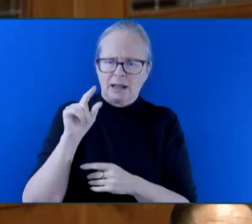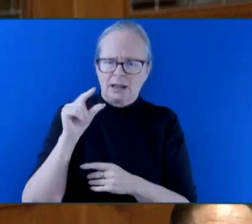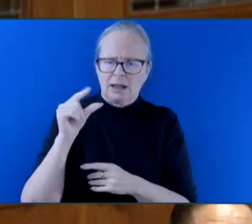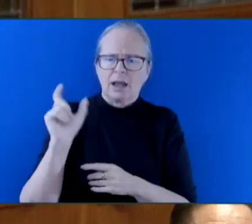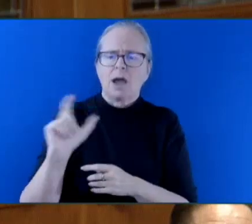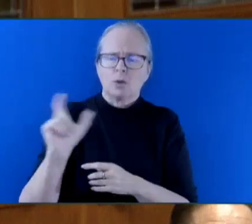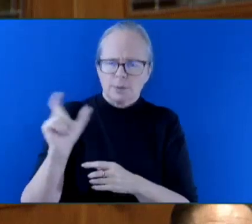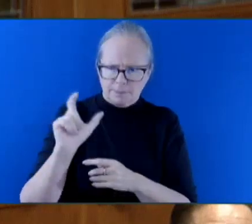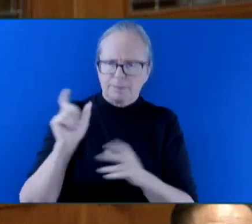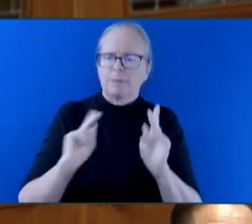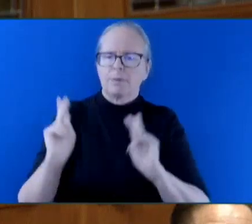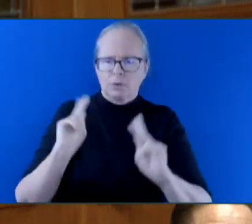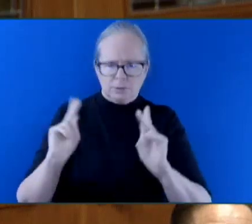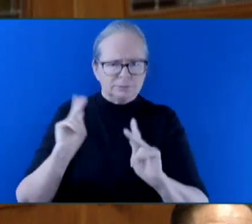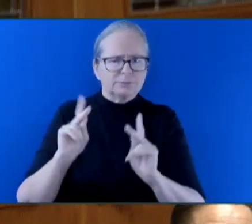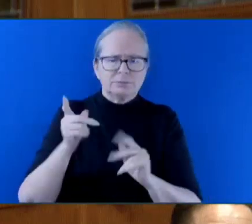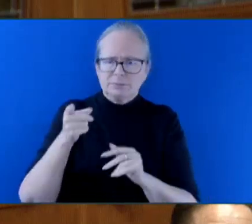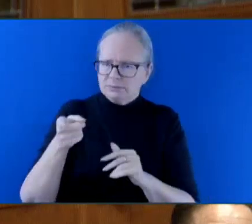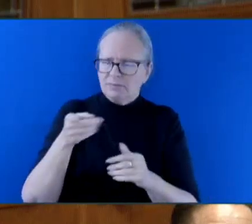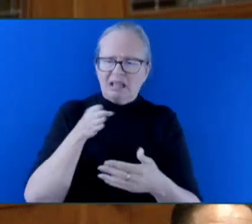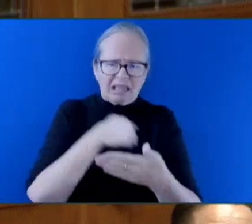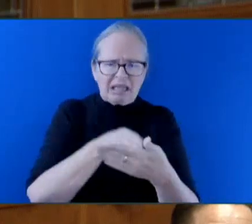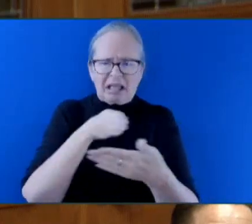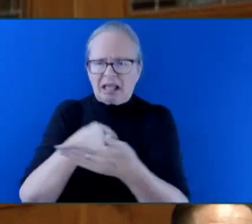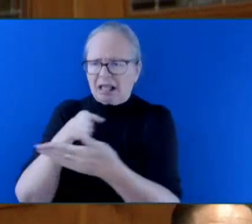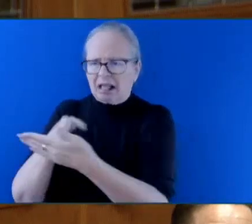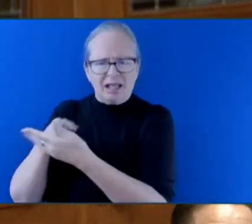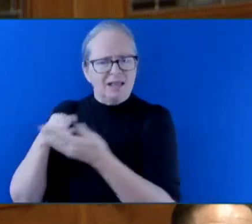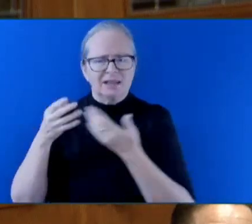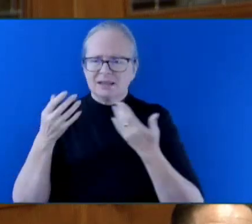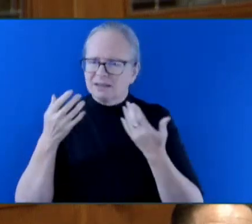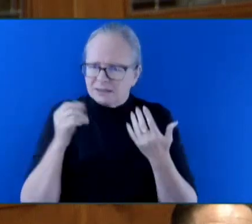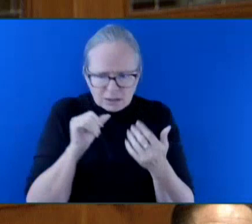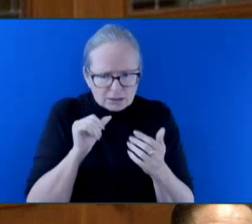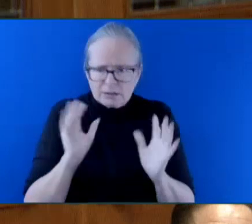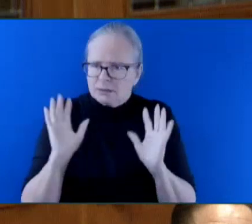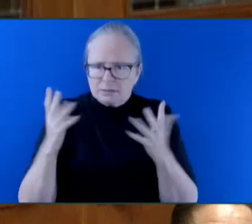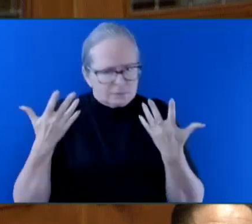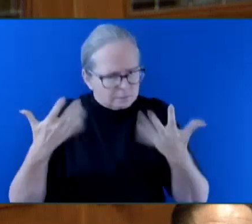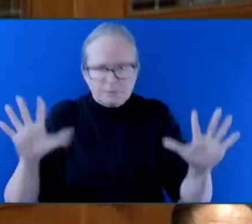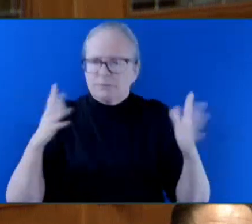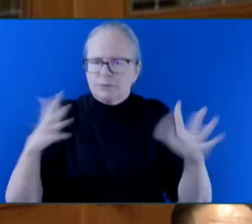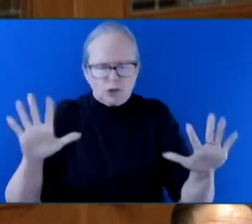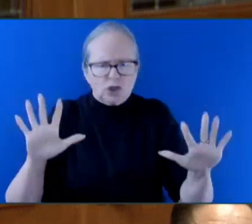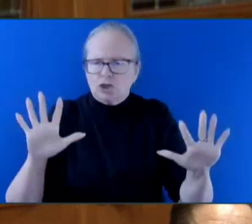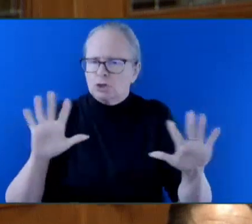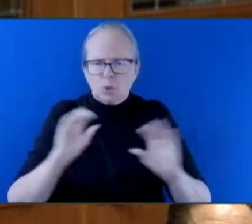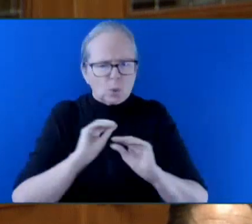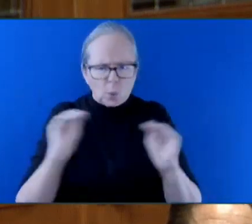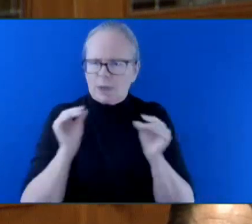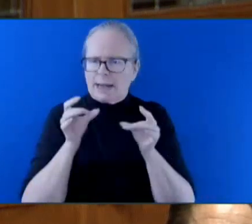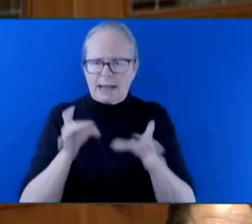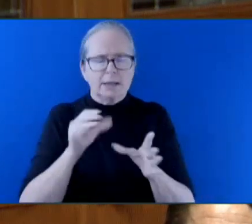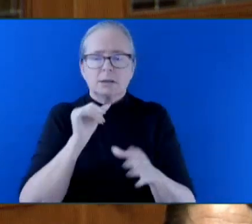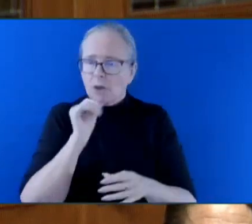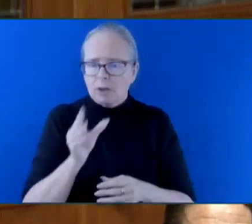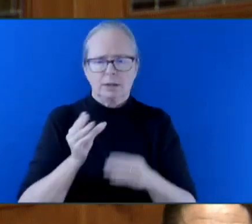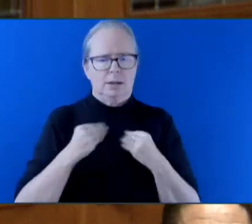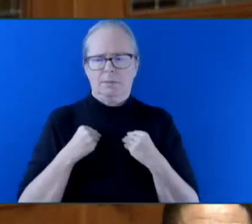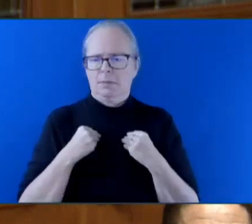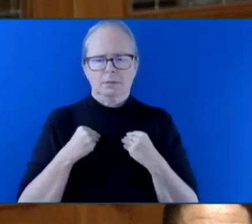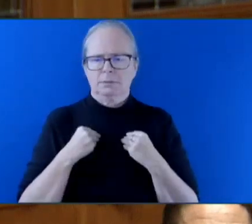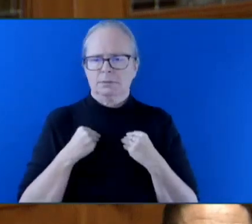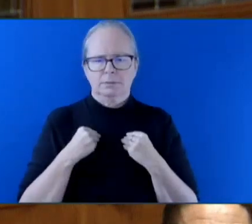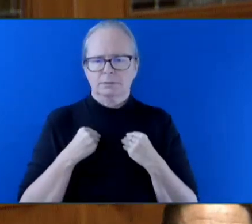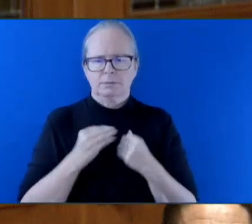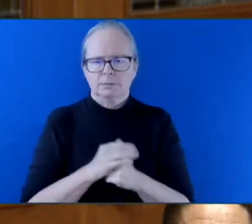doing what we can to commit to nonviolence and to acknowledge the inherent humanity of both